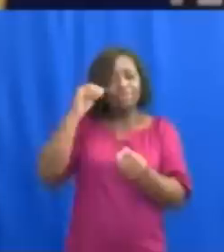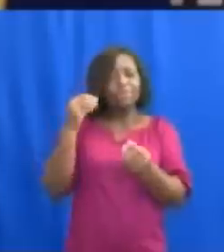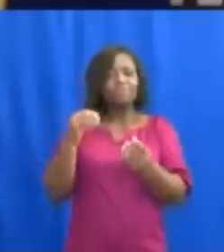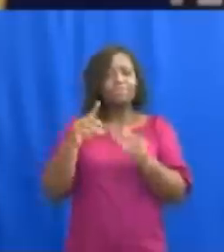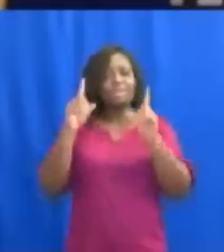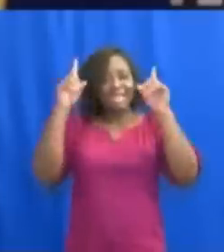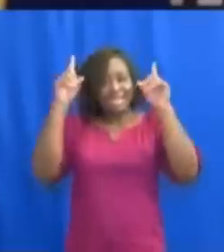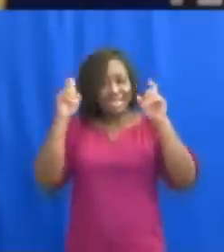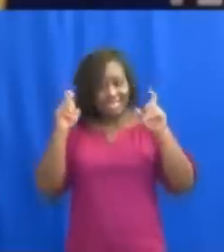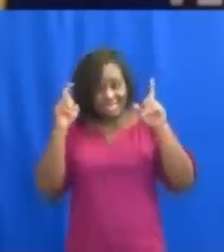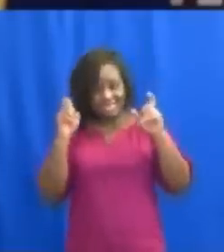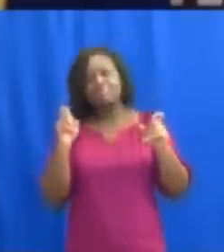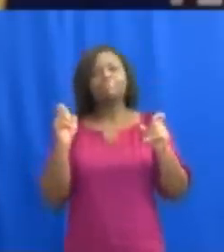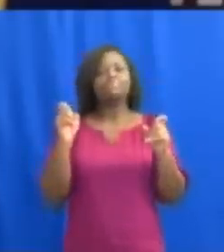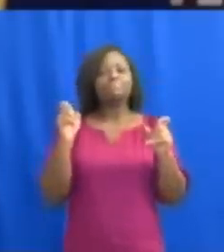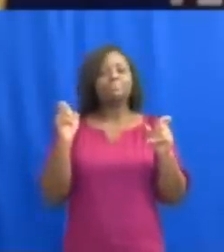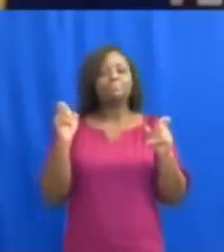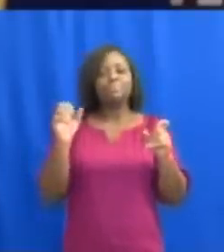exam